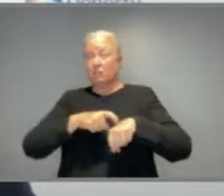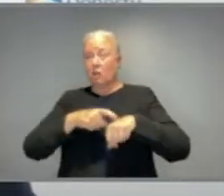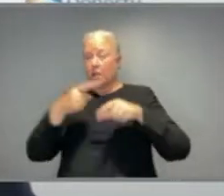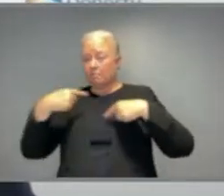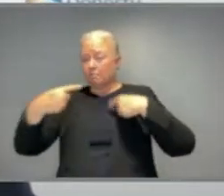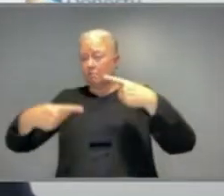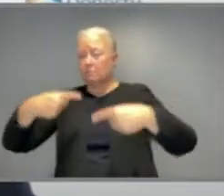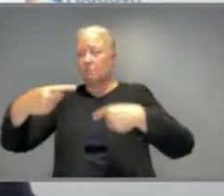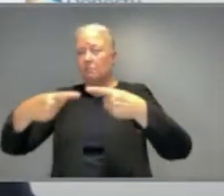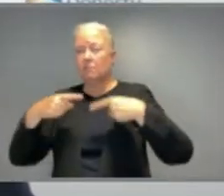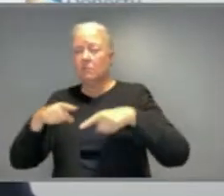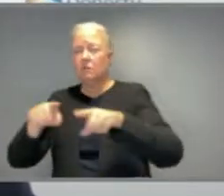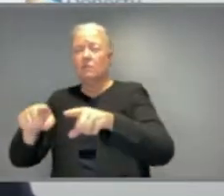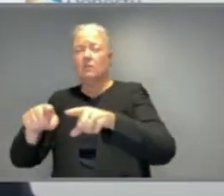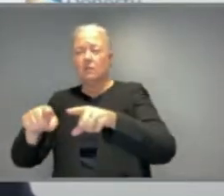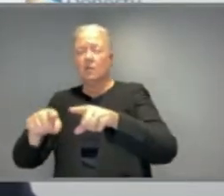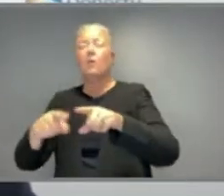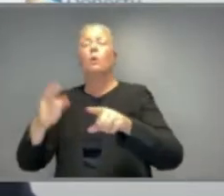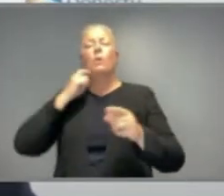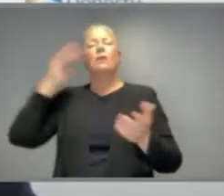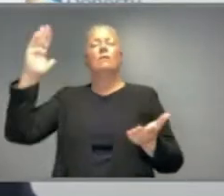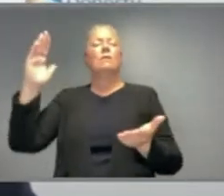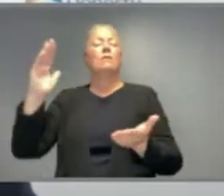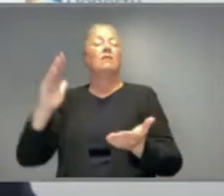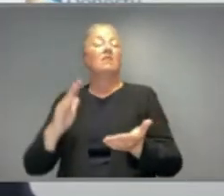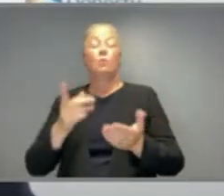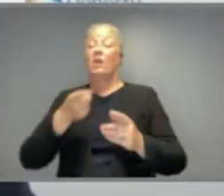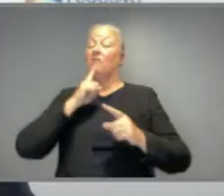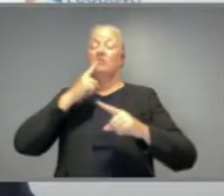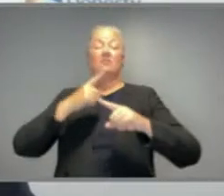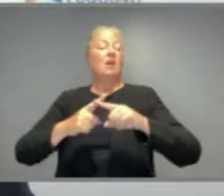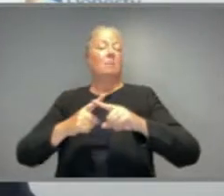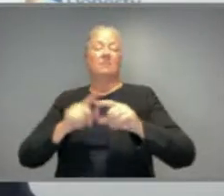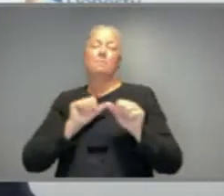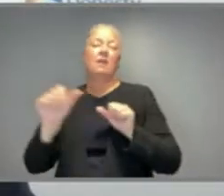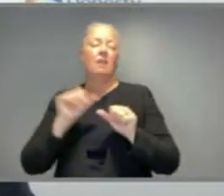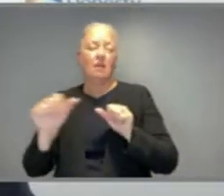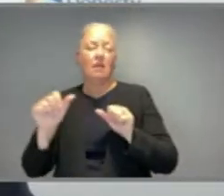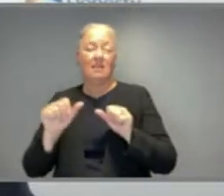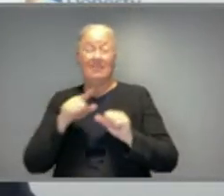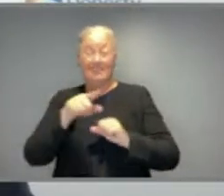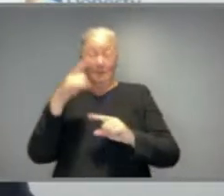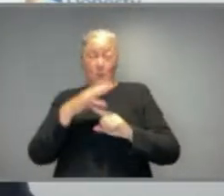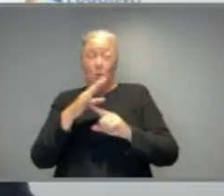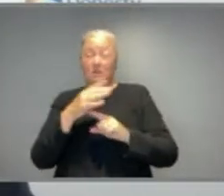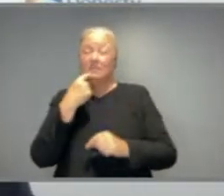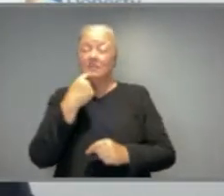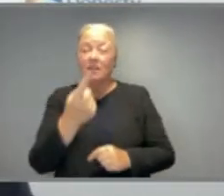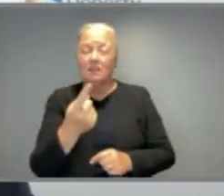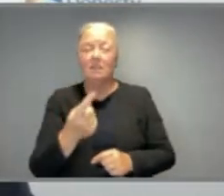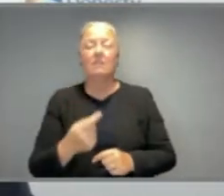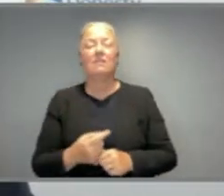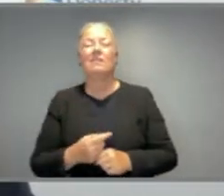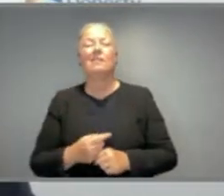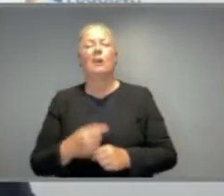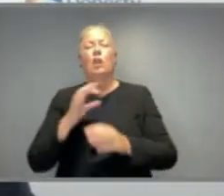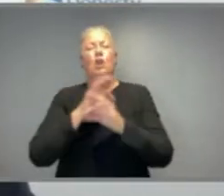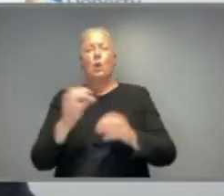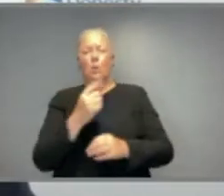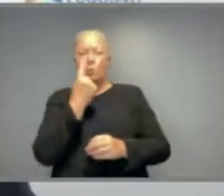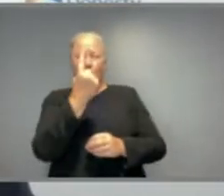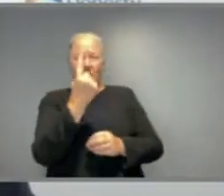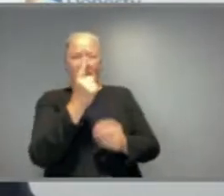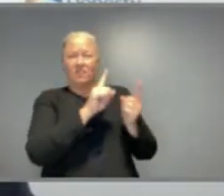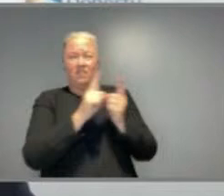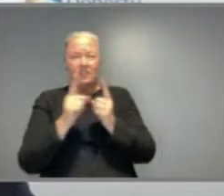potentially reduce adverse outcomes 100-fold. And that's the really critical message, is that as before, there is no one thing to do. If